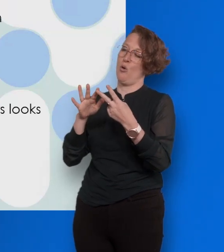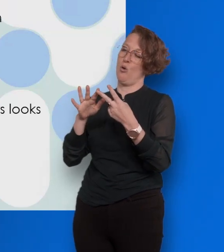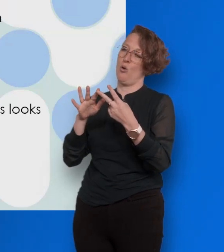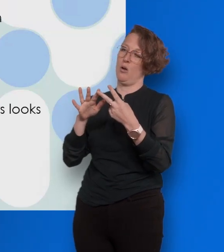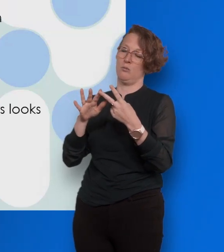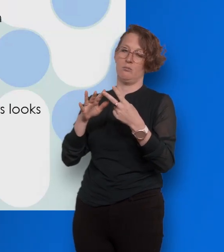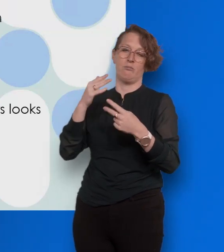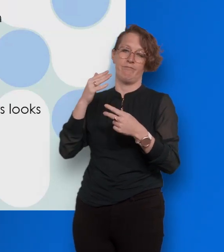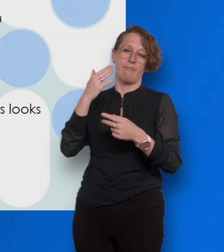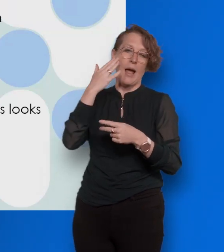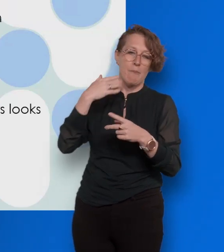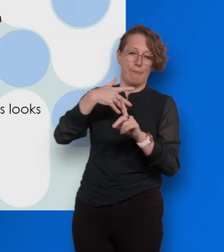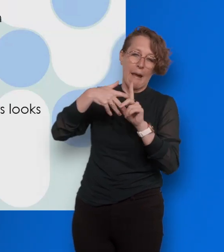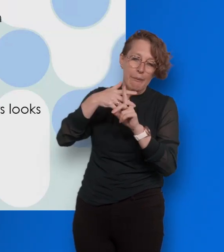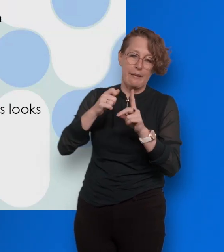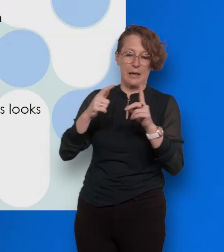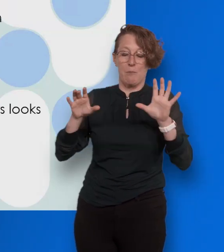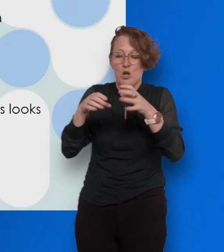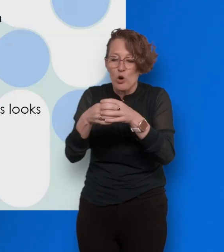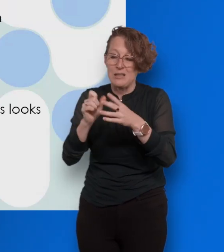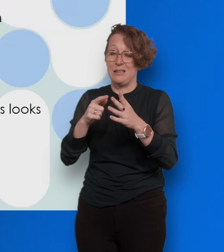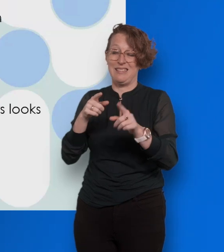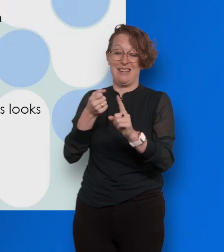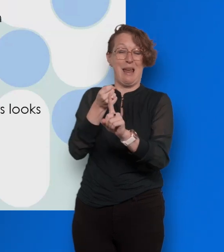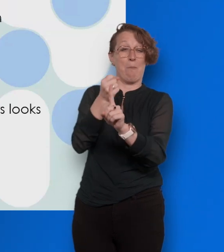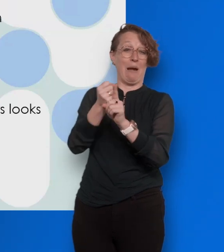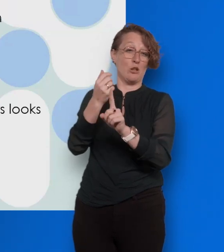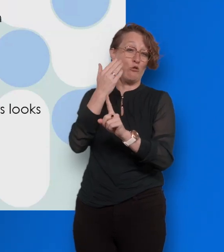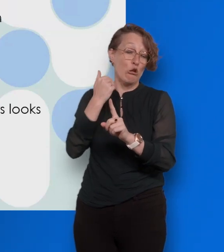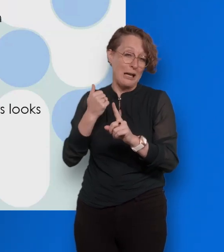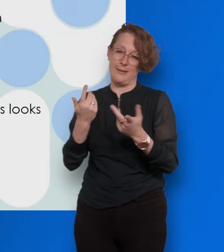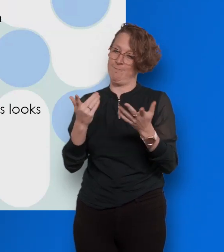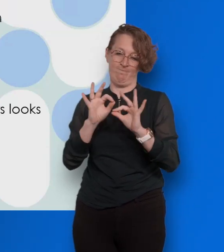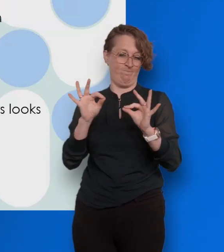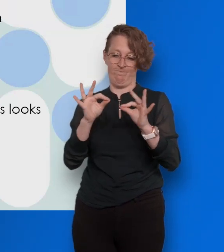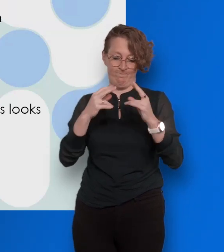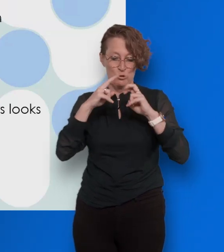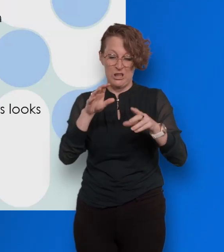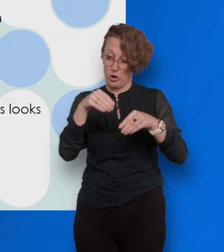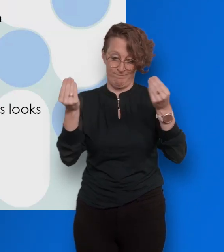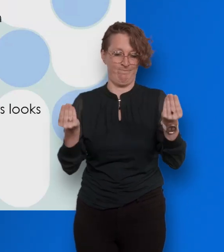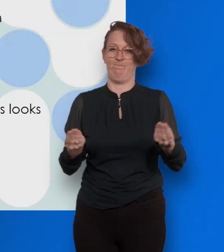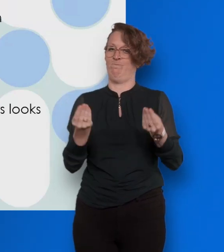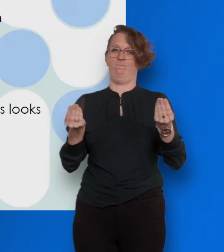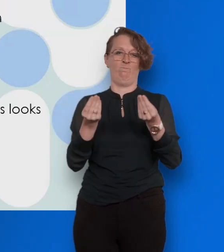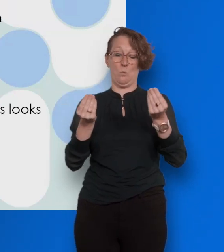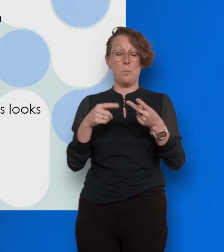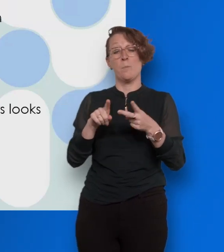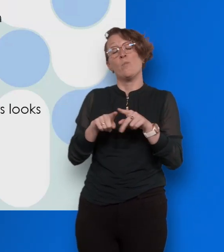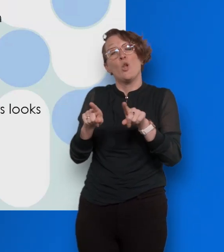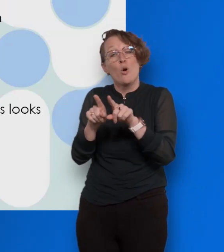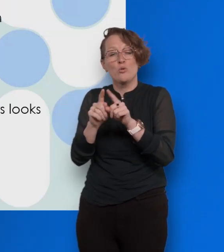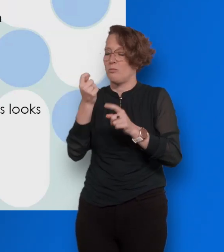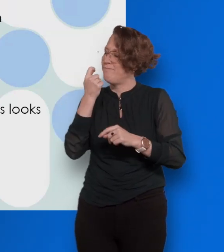on ethnic minorities and the effects of race, surprisingly. We also couldn't really find much